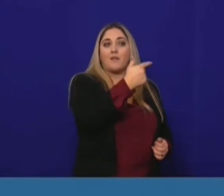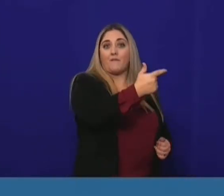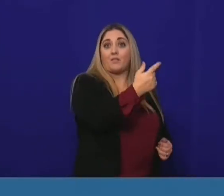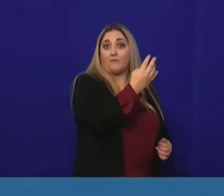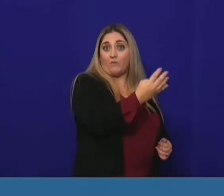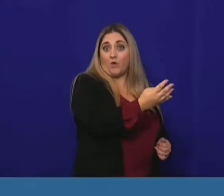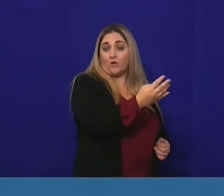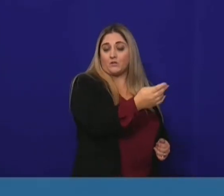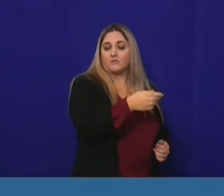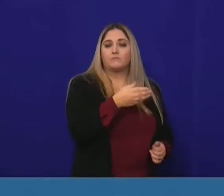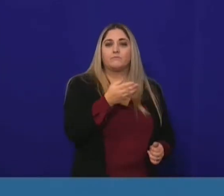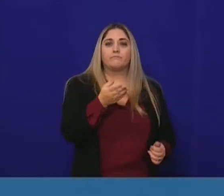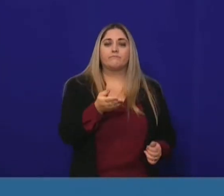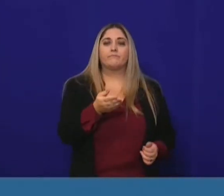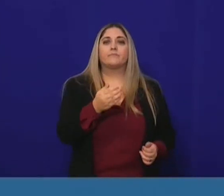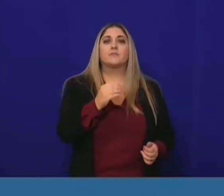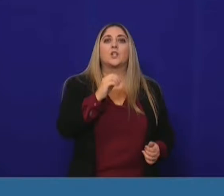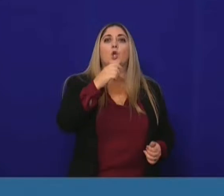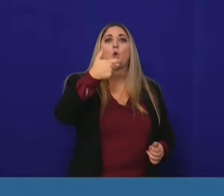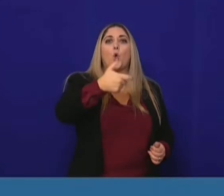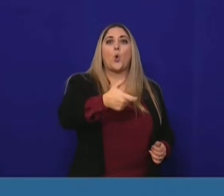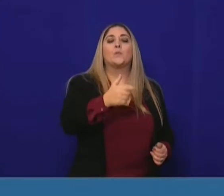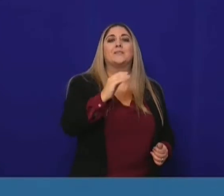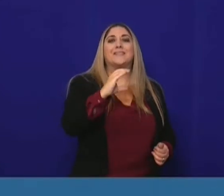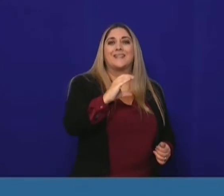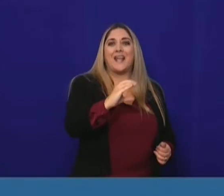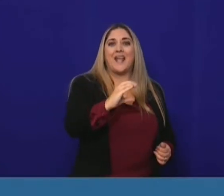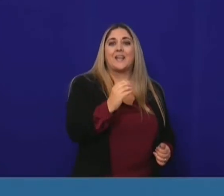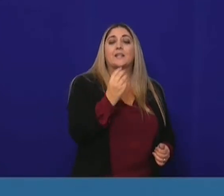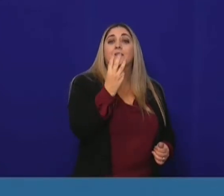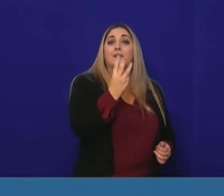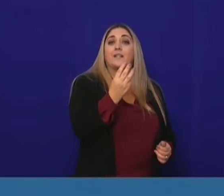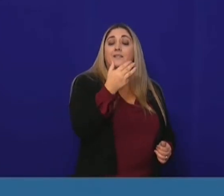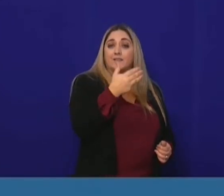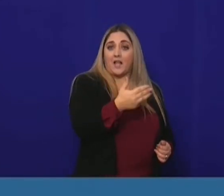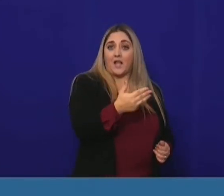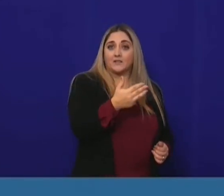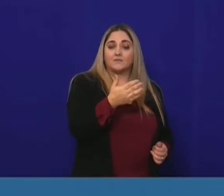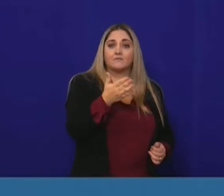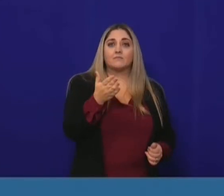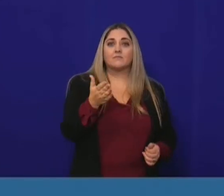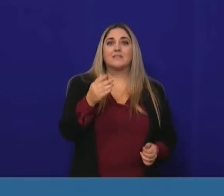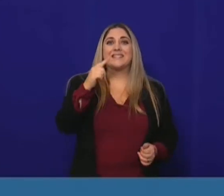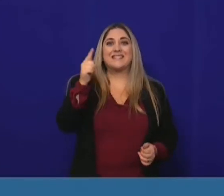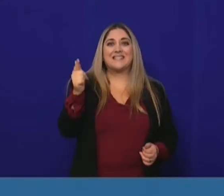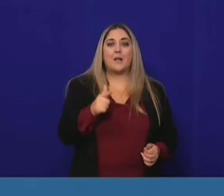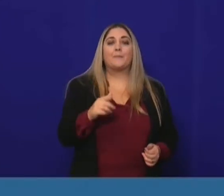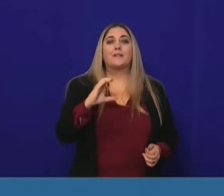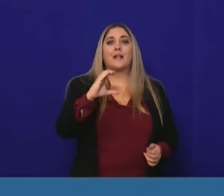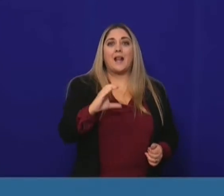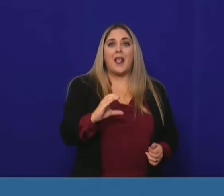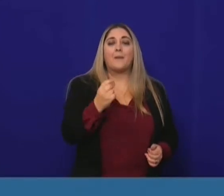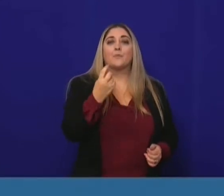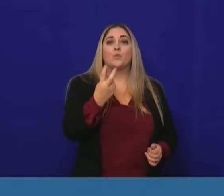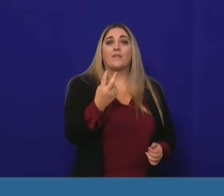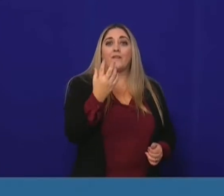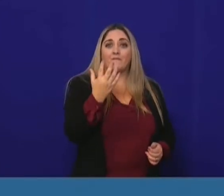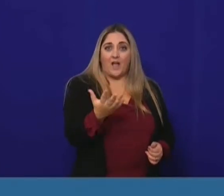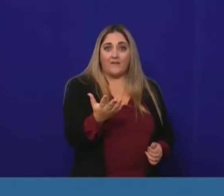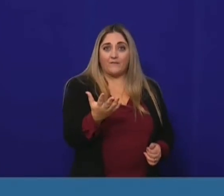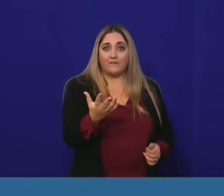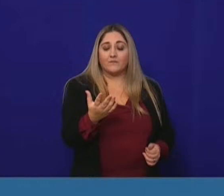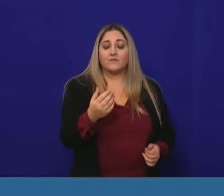cases, f'Golden Care għandna 39 active cases, f'Zammit Club għandna 25 active